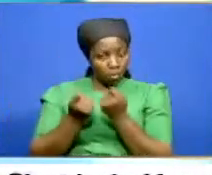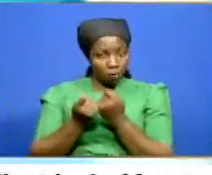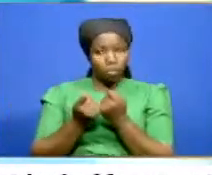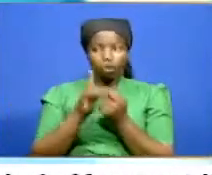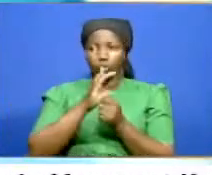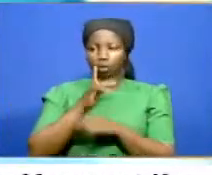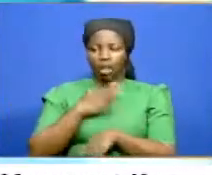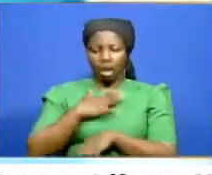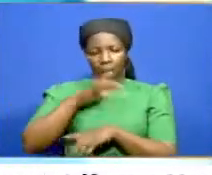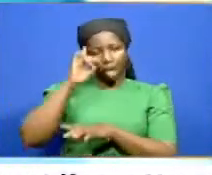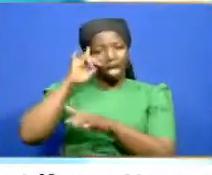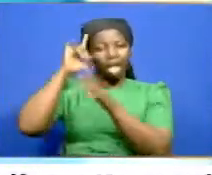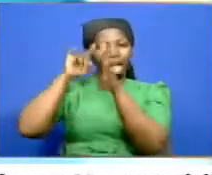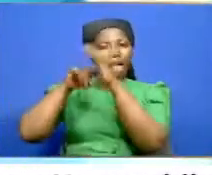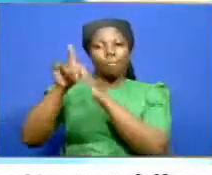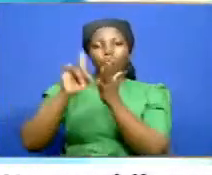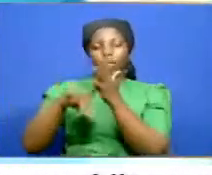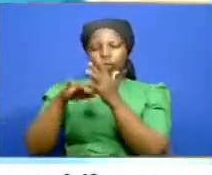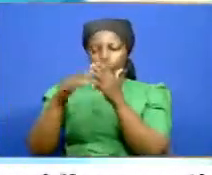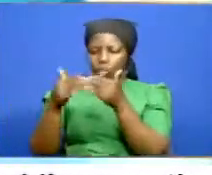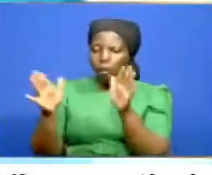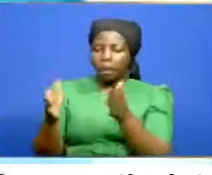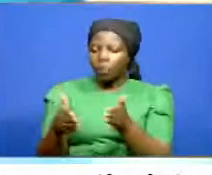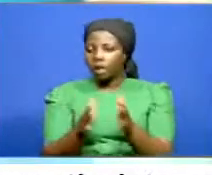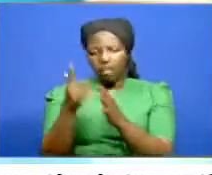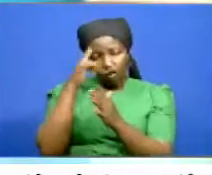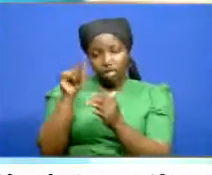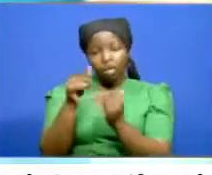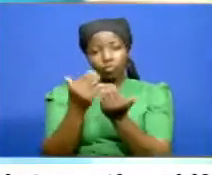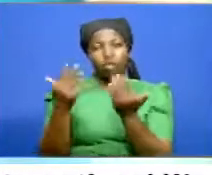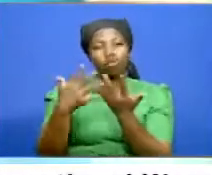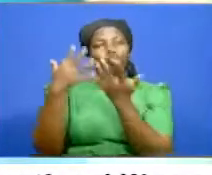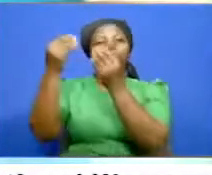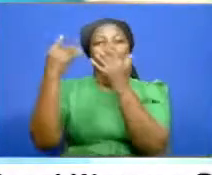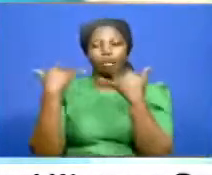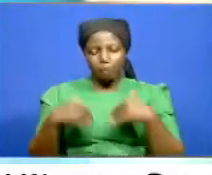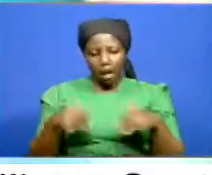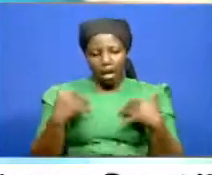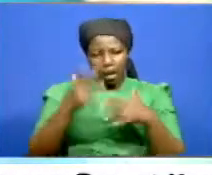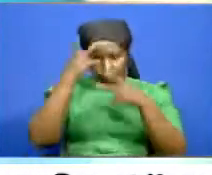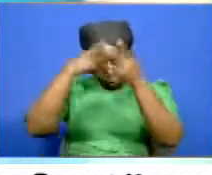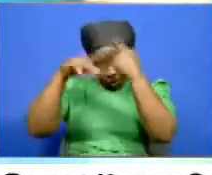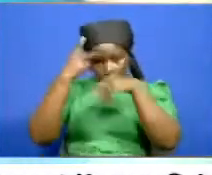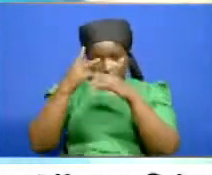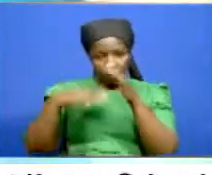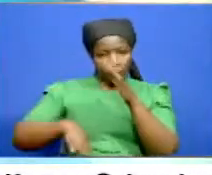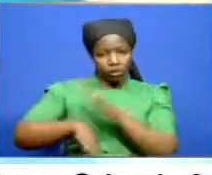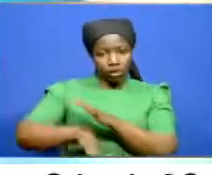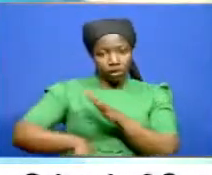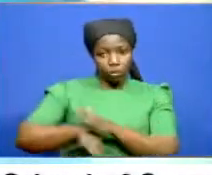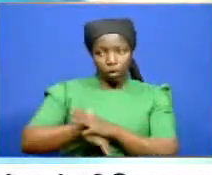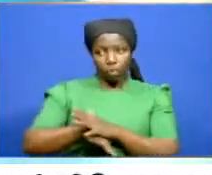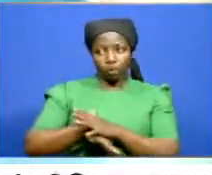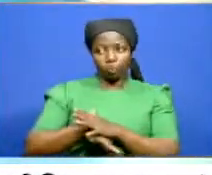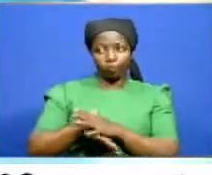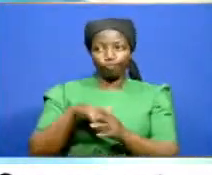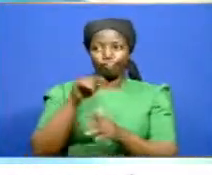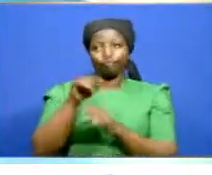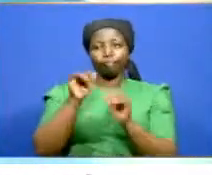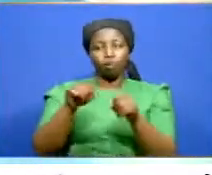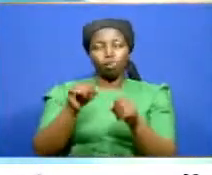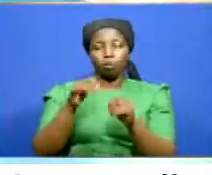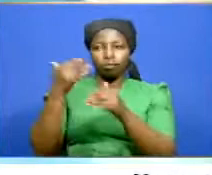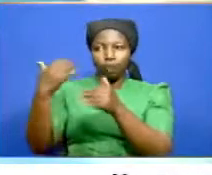try and create a pathway for these kids to go all the way and play professional football. They might not play professional football as such, but probably they might end up in